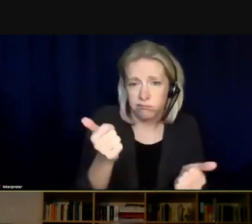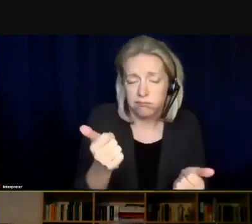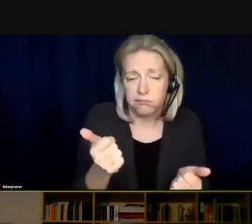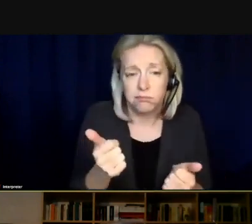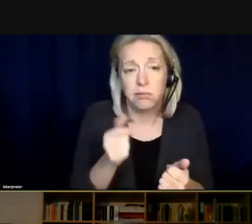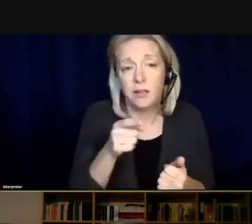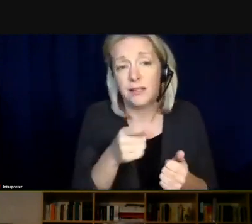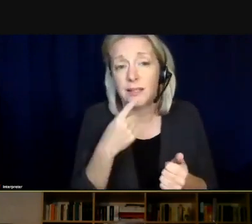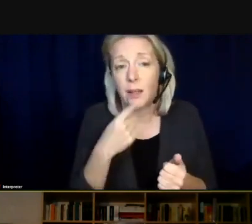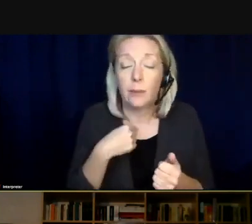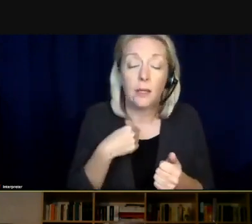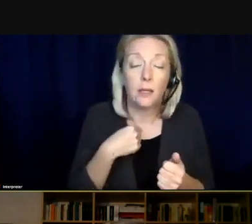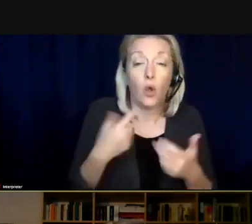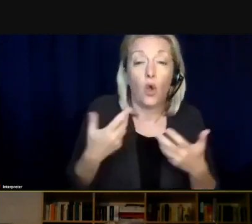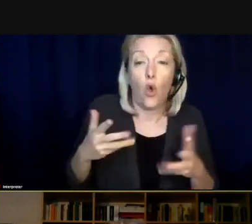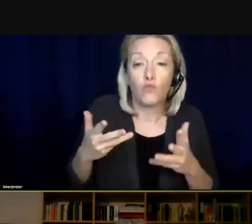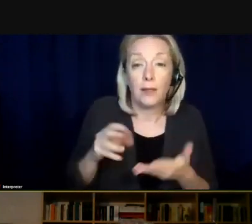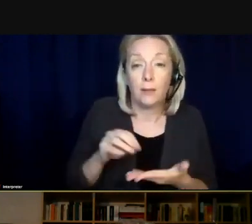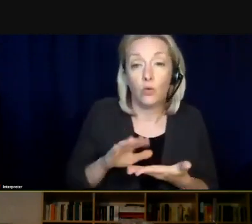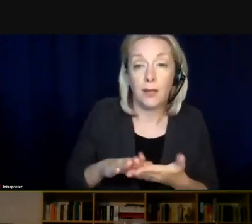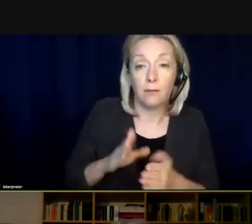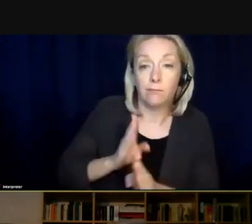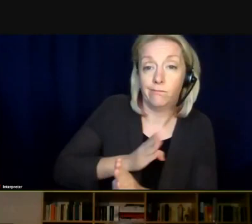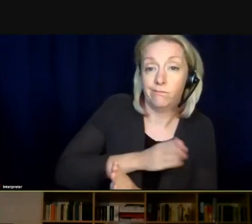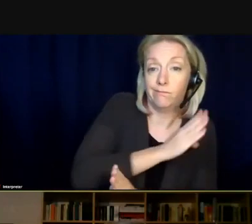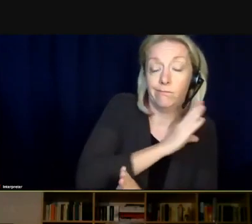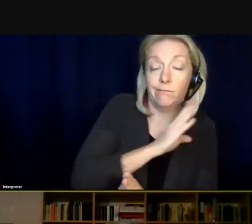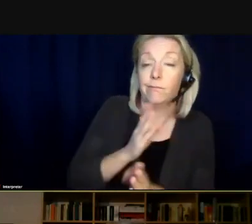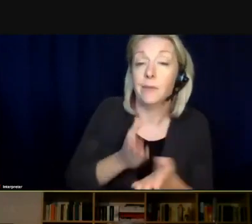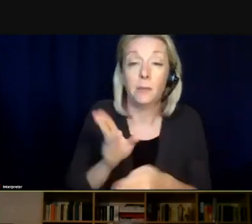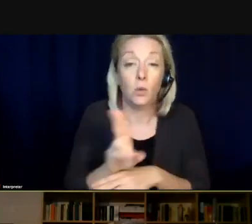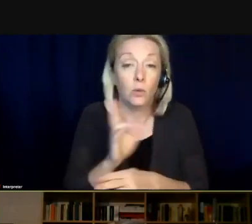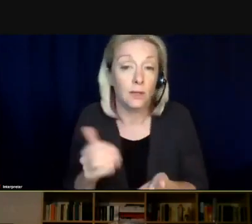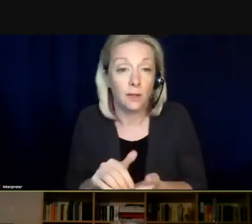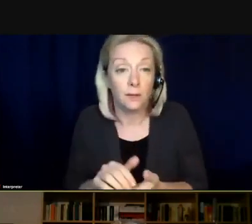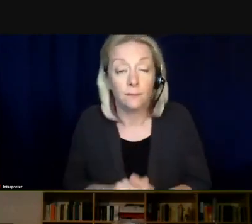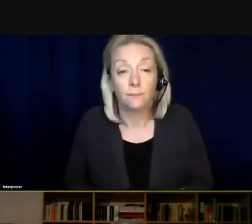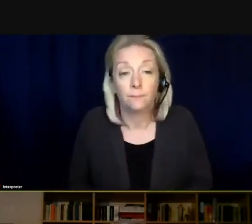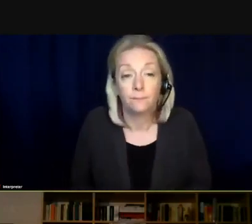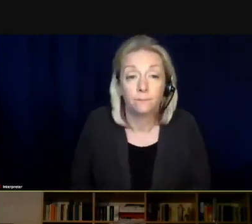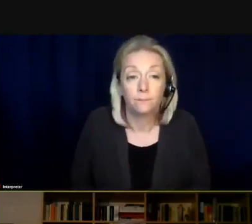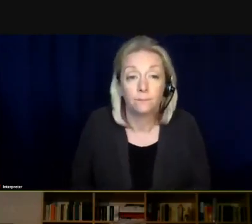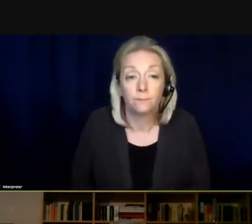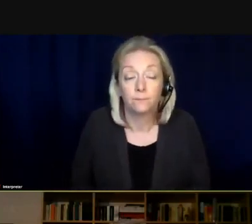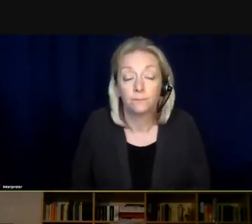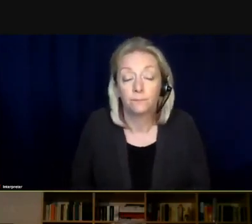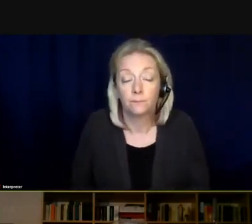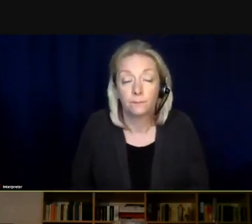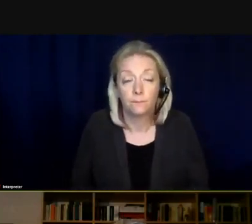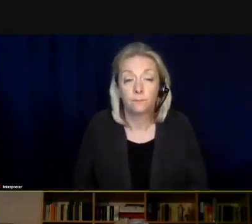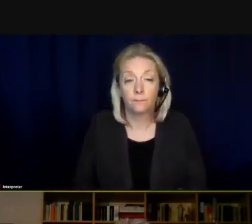This tells me things that I put down in the past I might want to use again. So say that's what I want to use